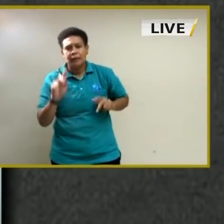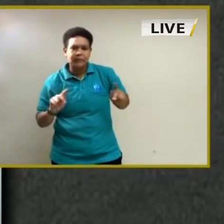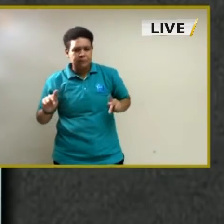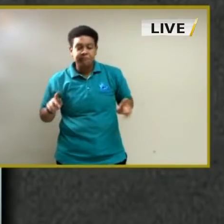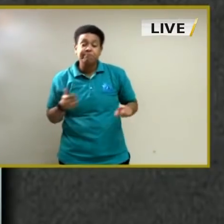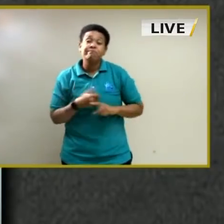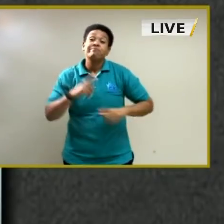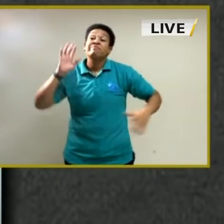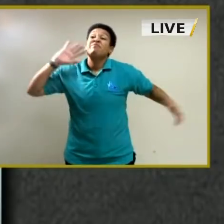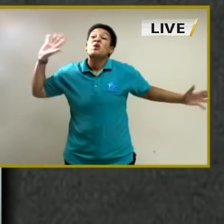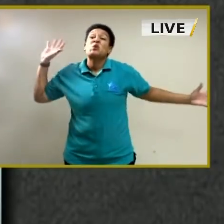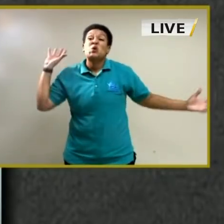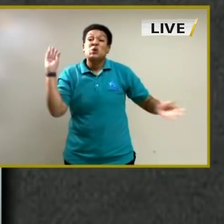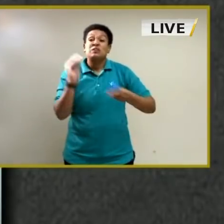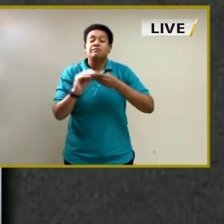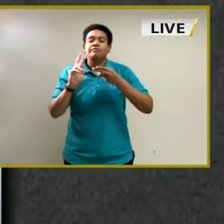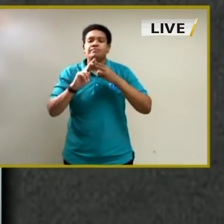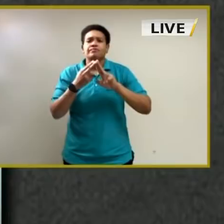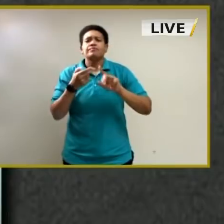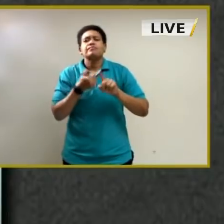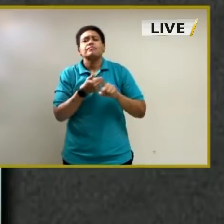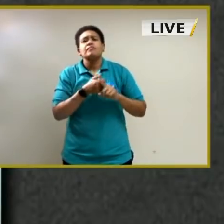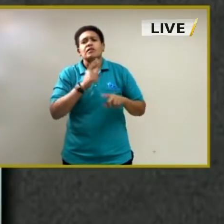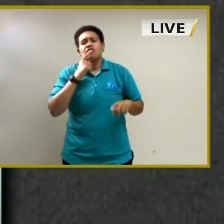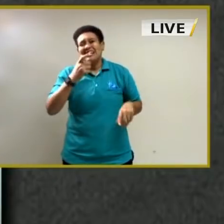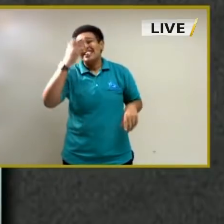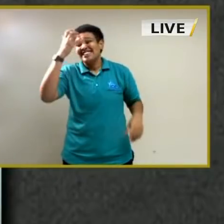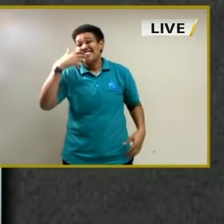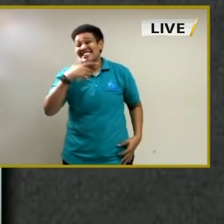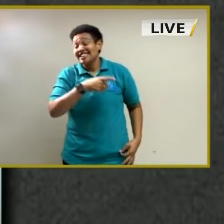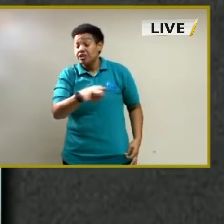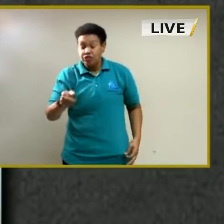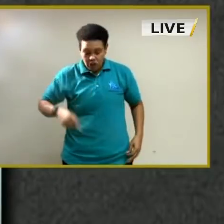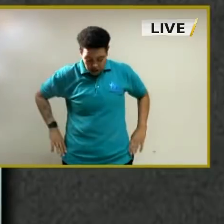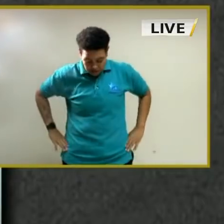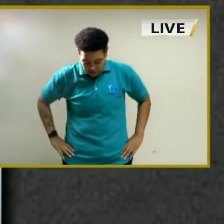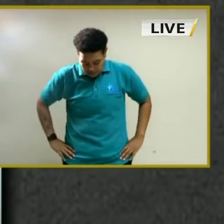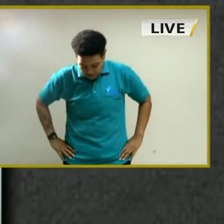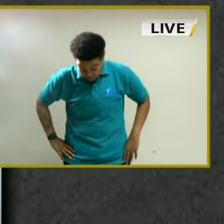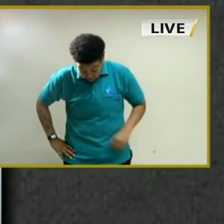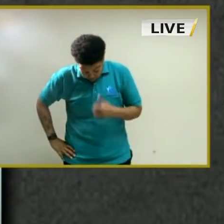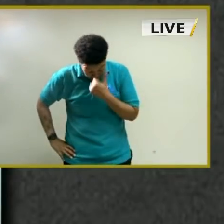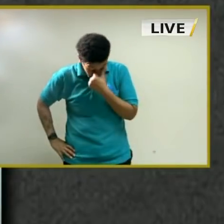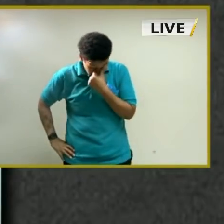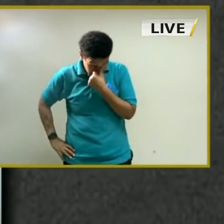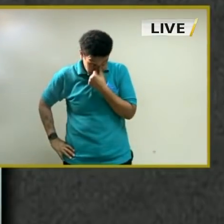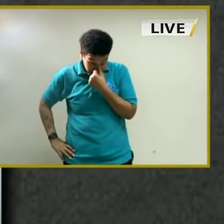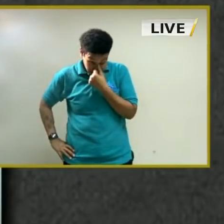The total number that is serious stands at